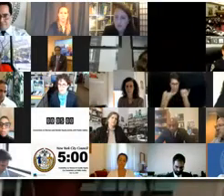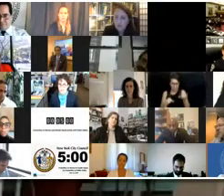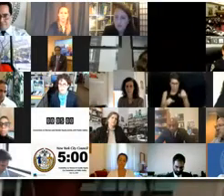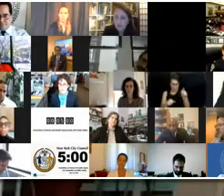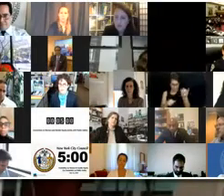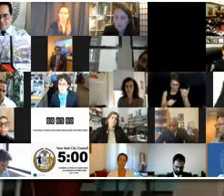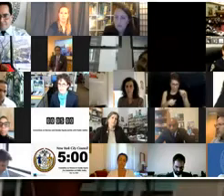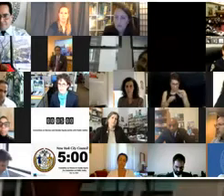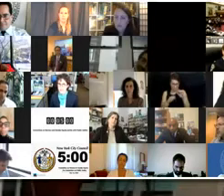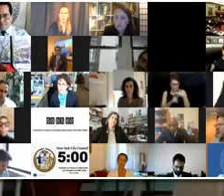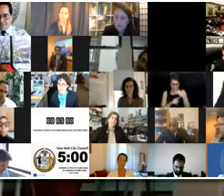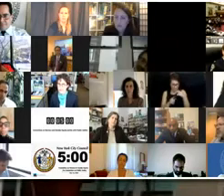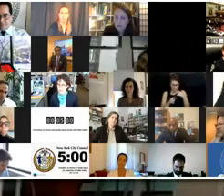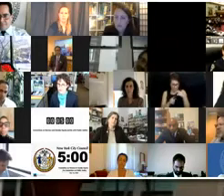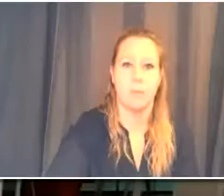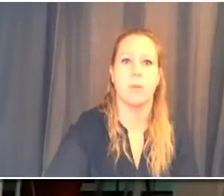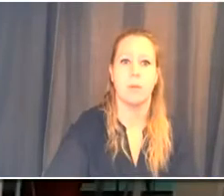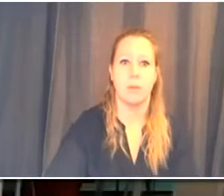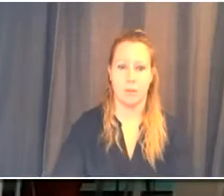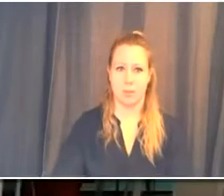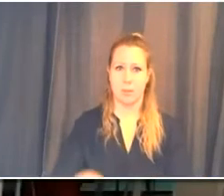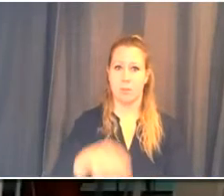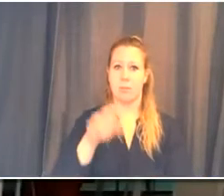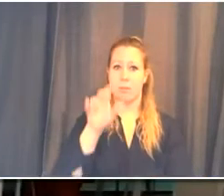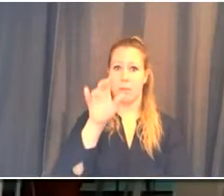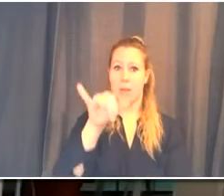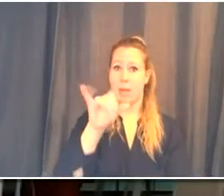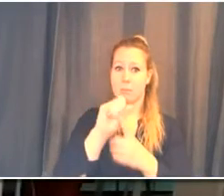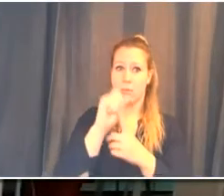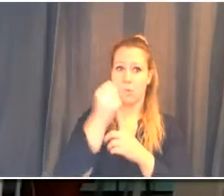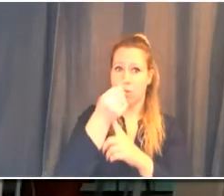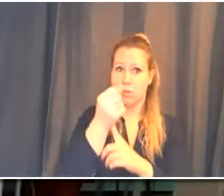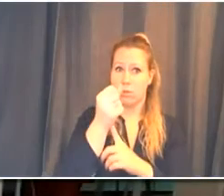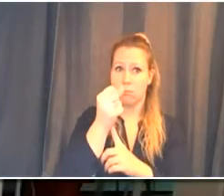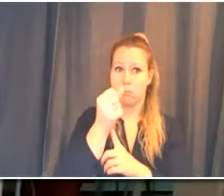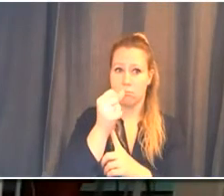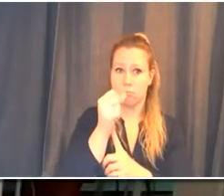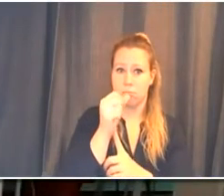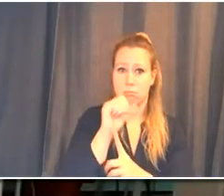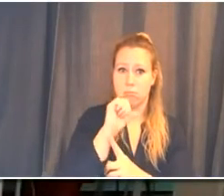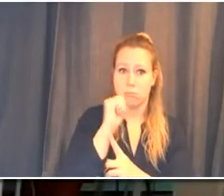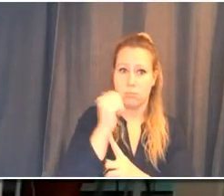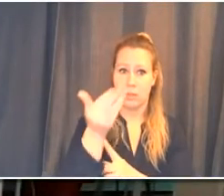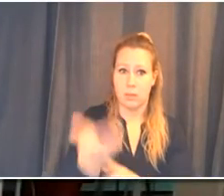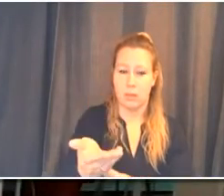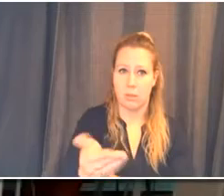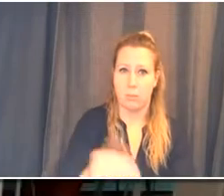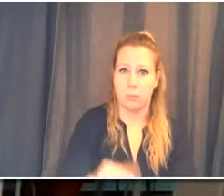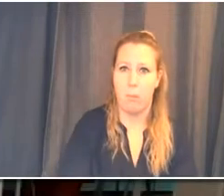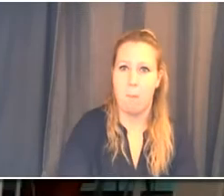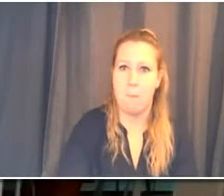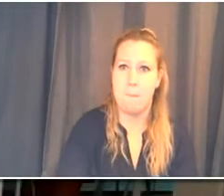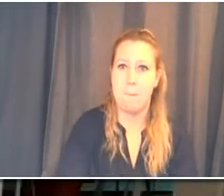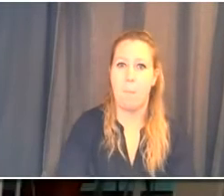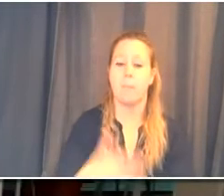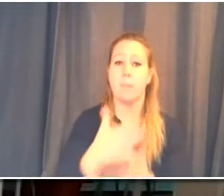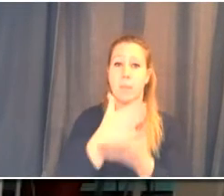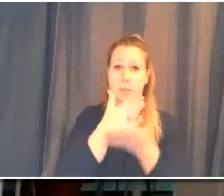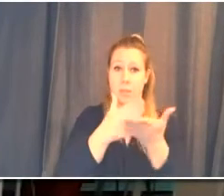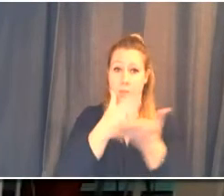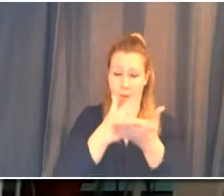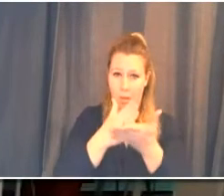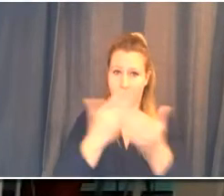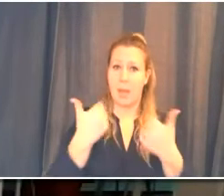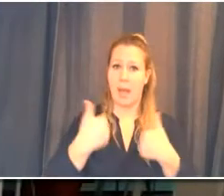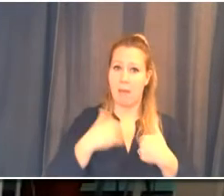indicated uh we provided clear guidance about maintaining social distancing in those environments uh to exactly address the concern and I think